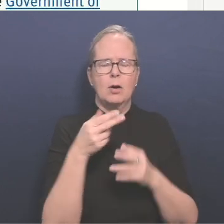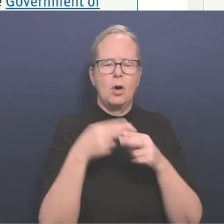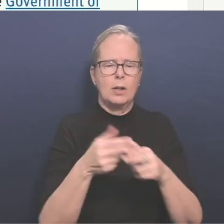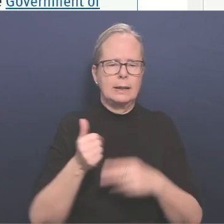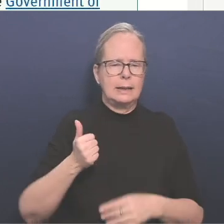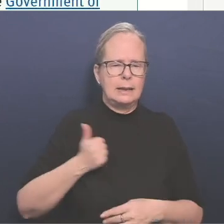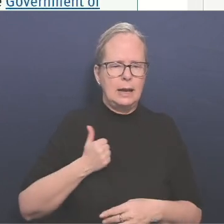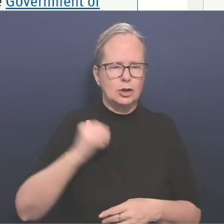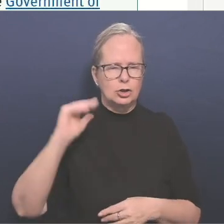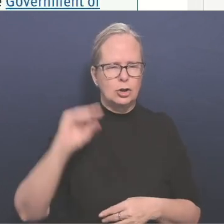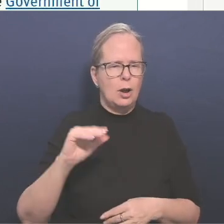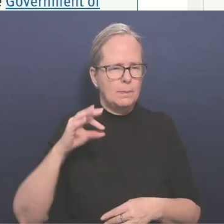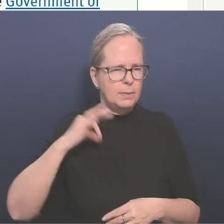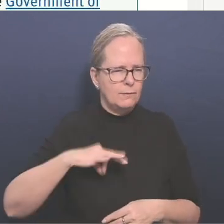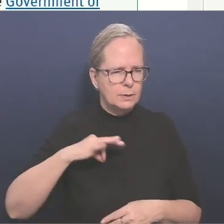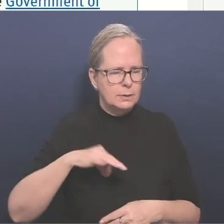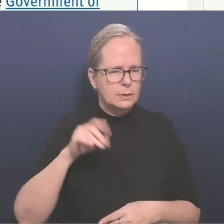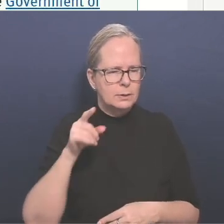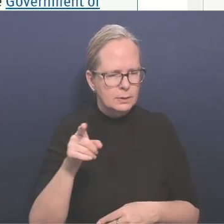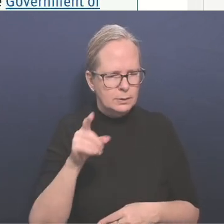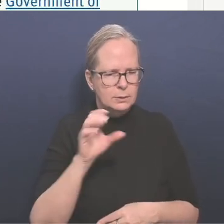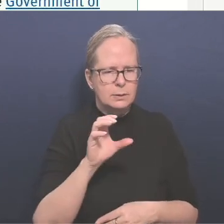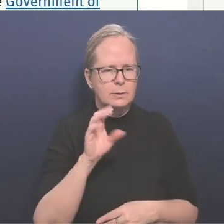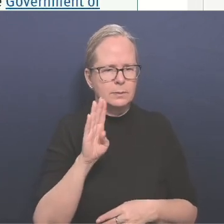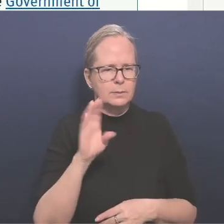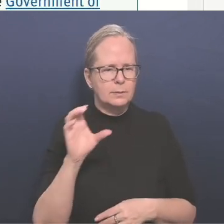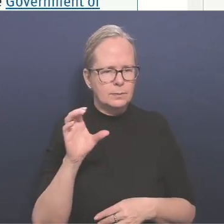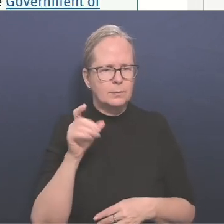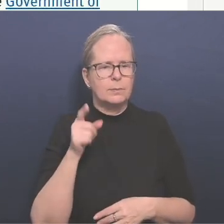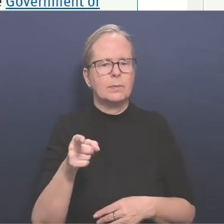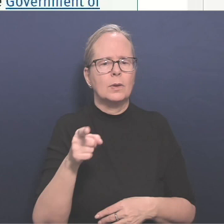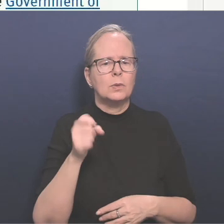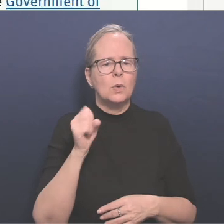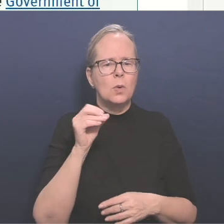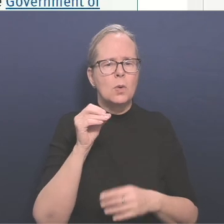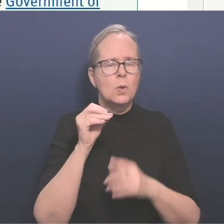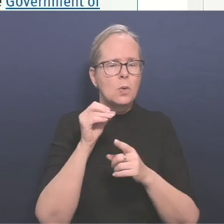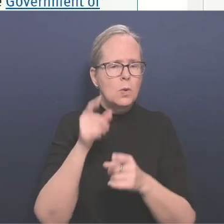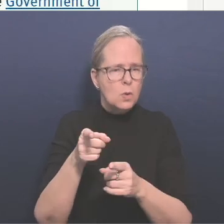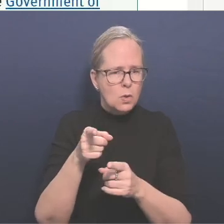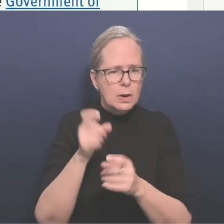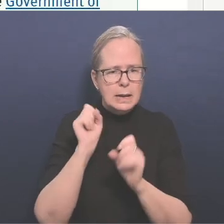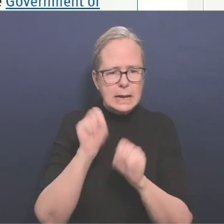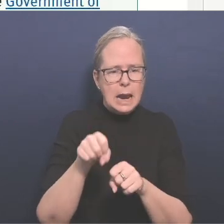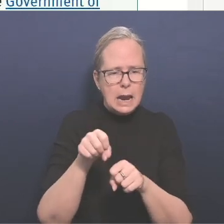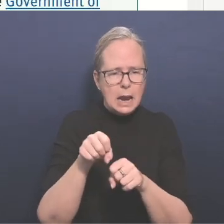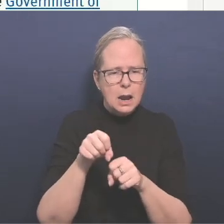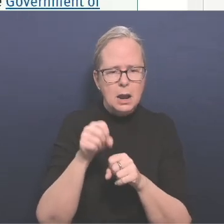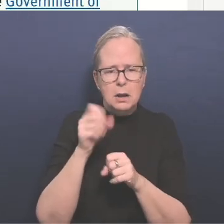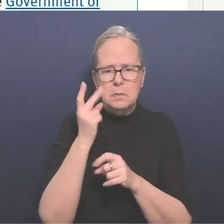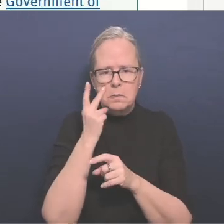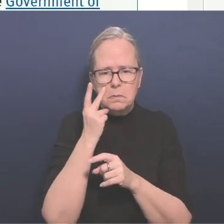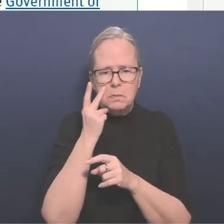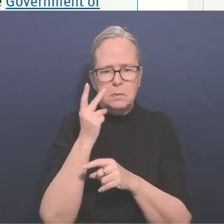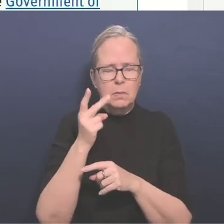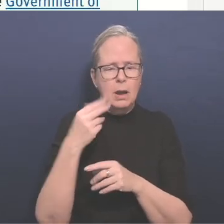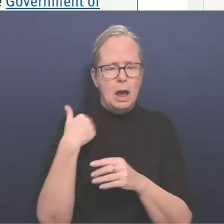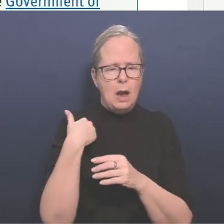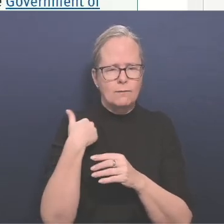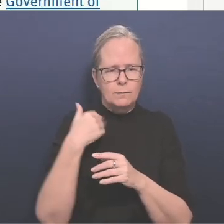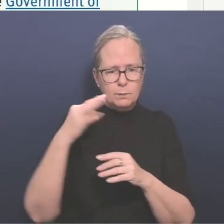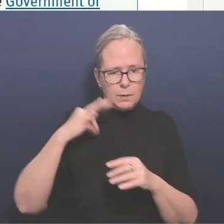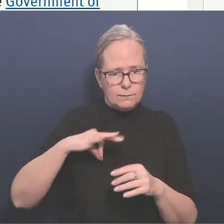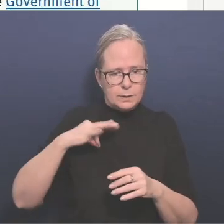might wonder, how do you save the benefits that were generated? As we can see here, there is